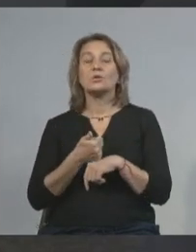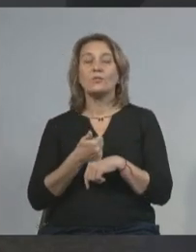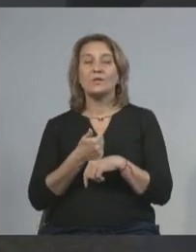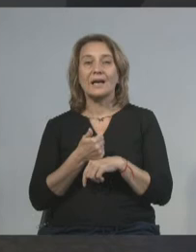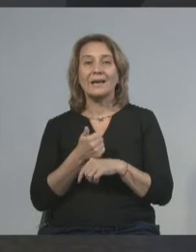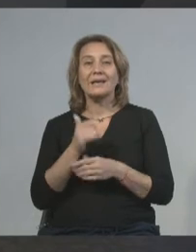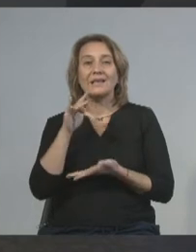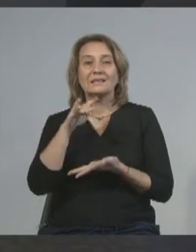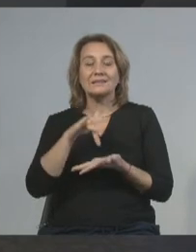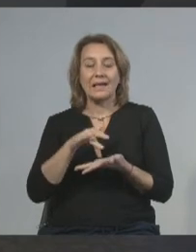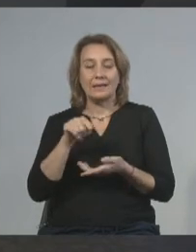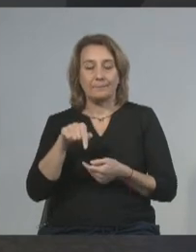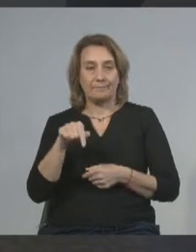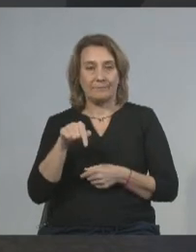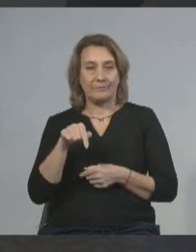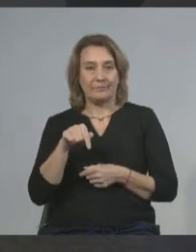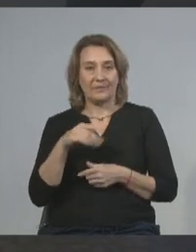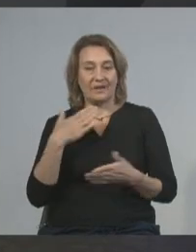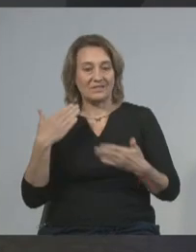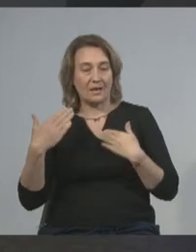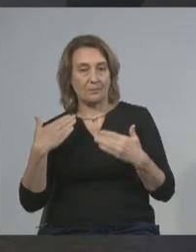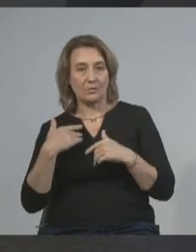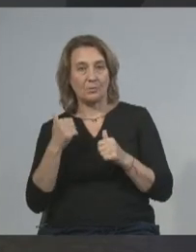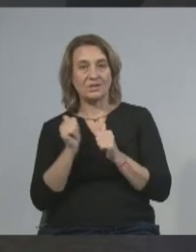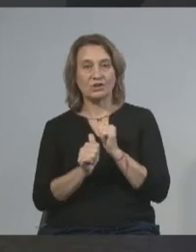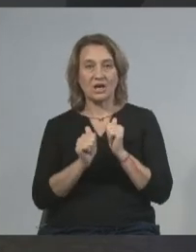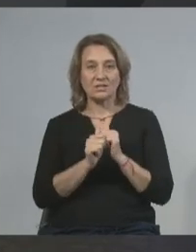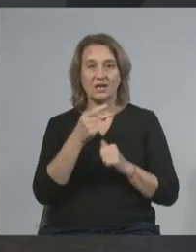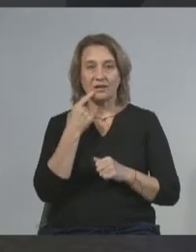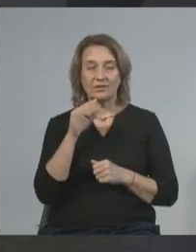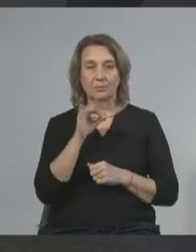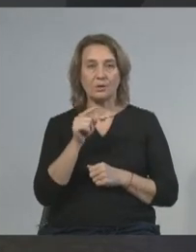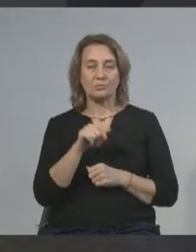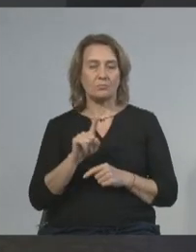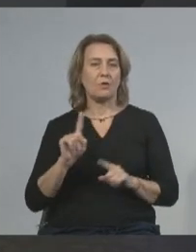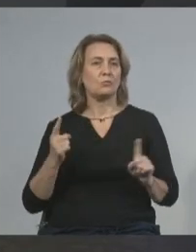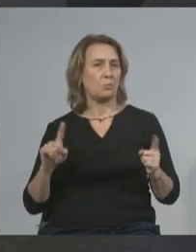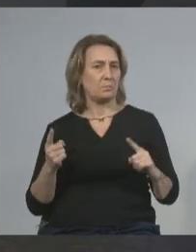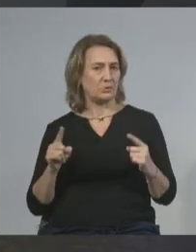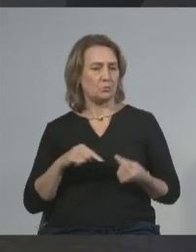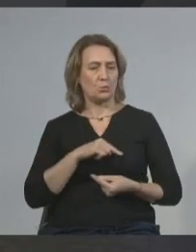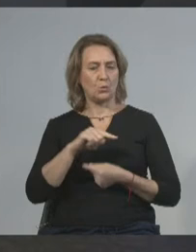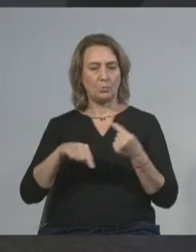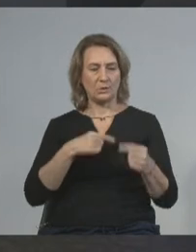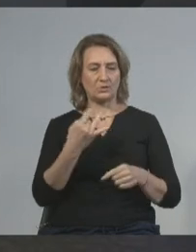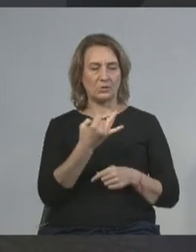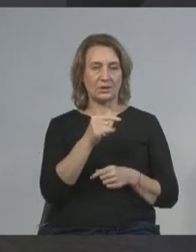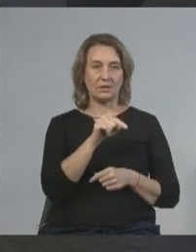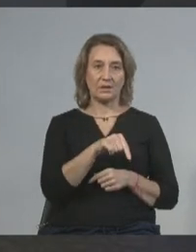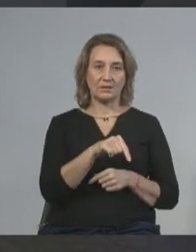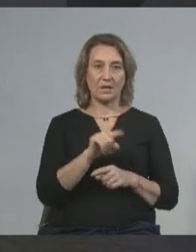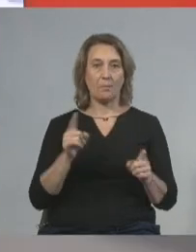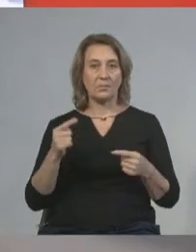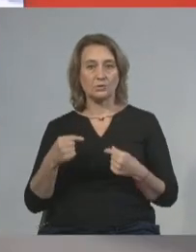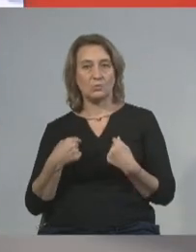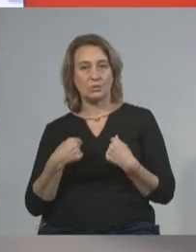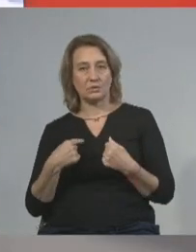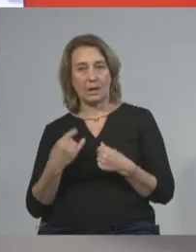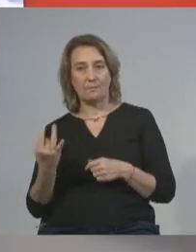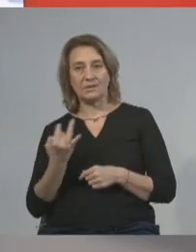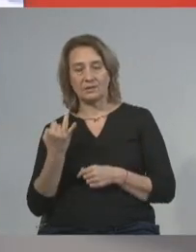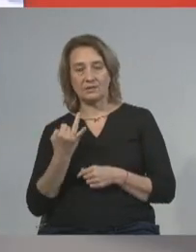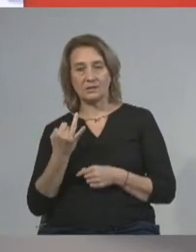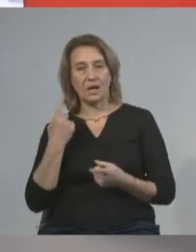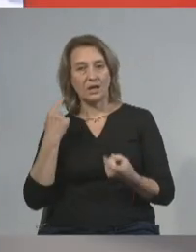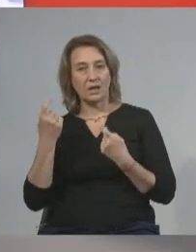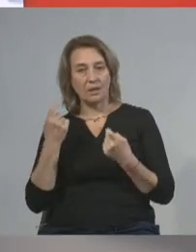result the aim of this interaction we often say why should the business be interested or